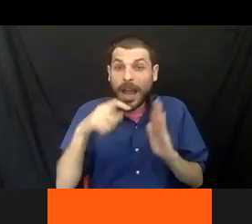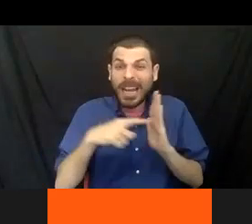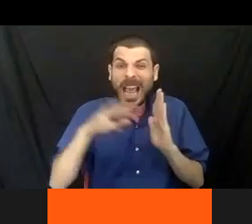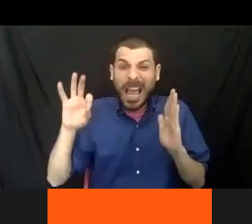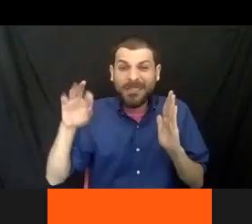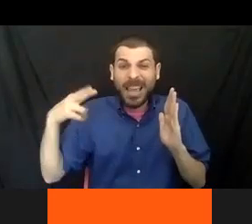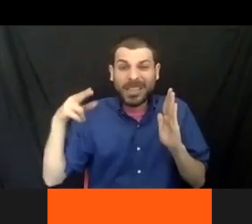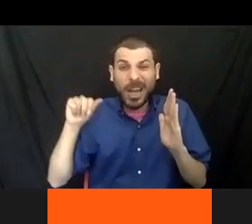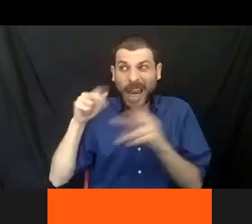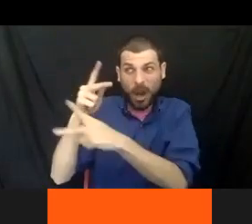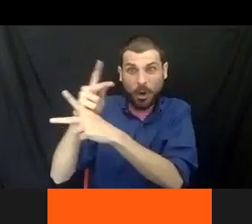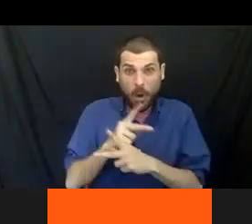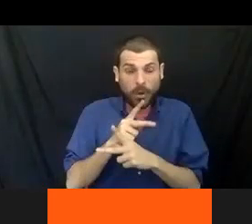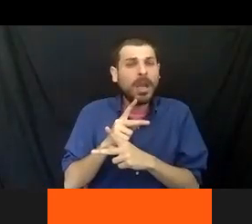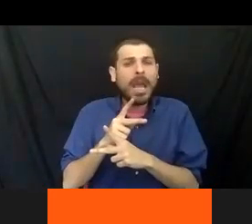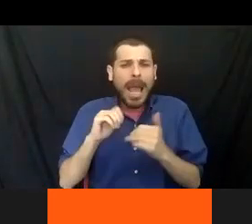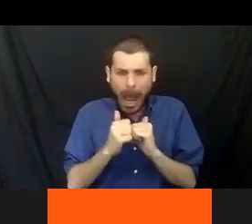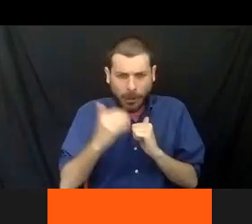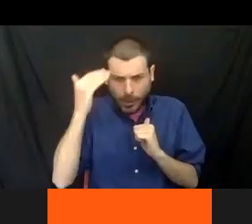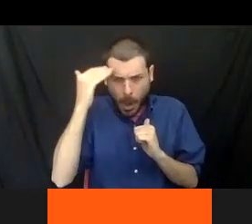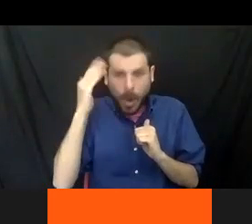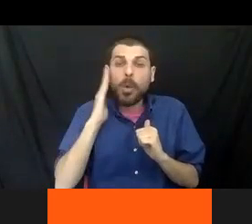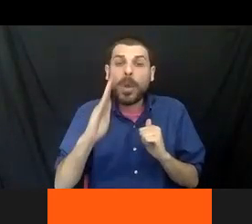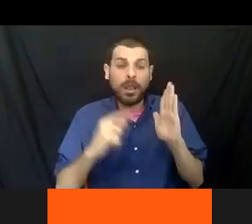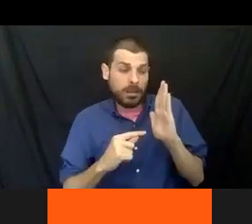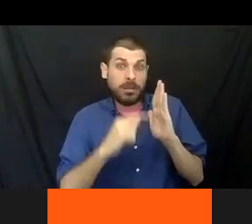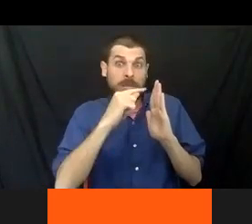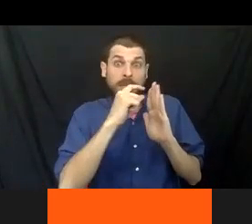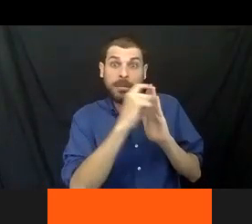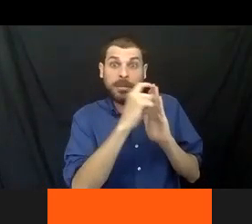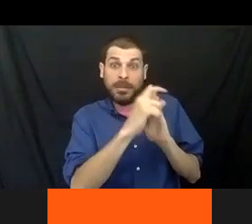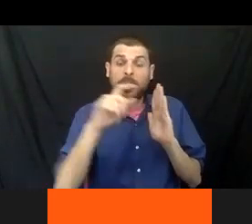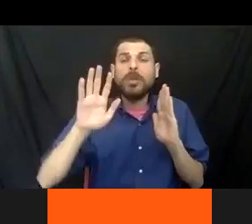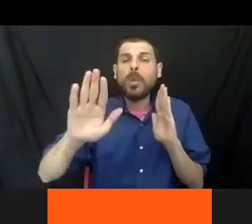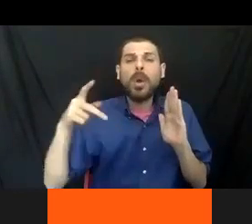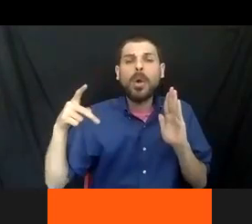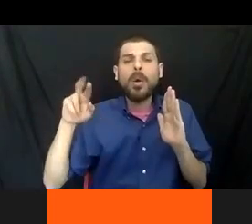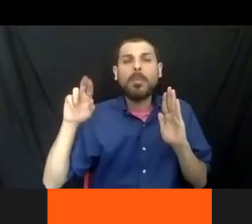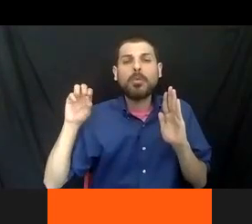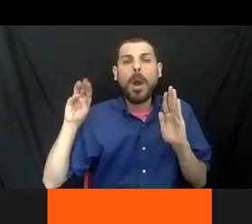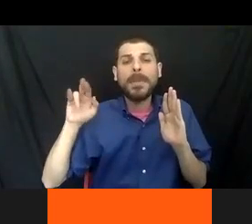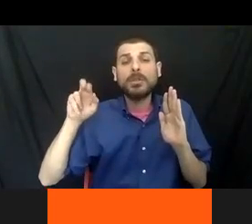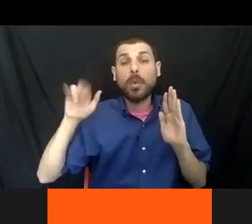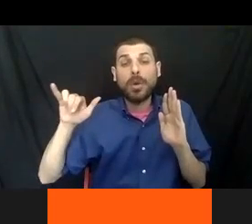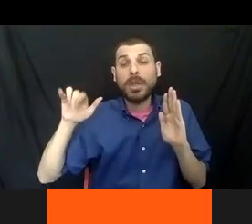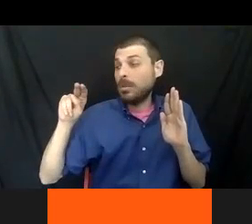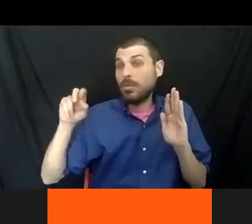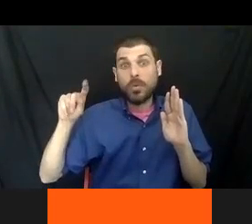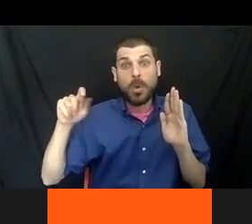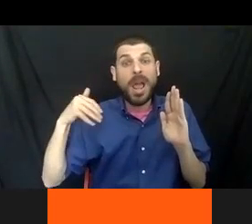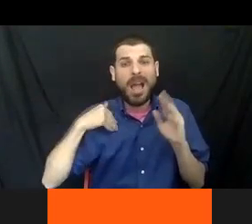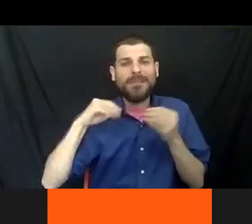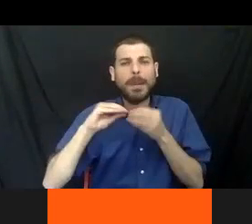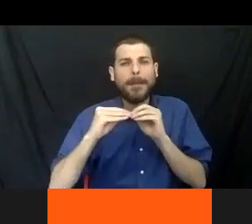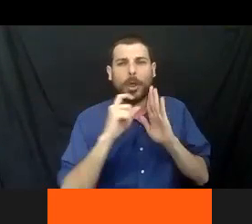have an FHA case number at the top of the promissory note, which is basically a contract that